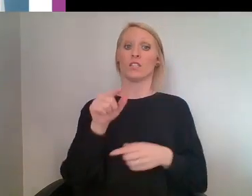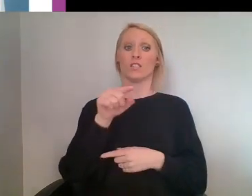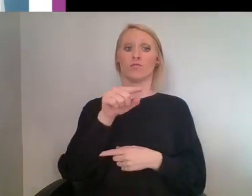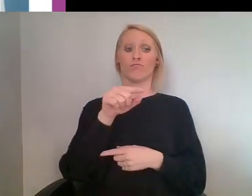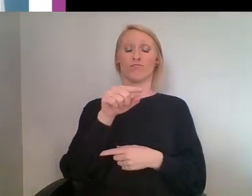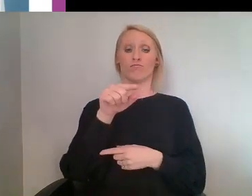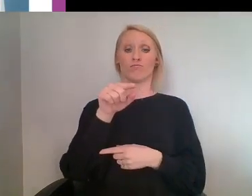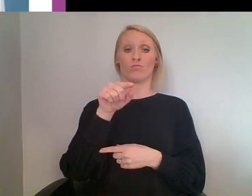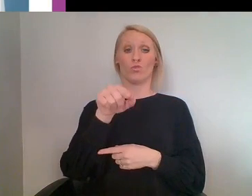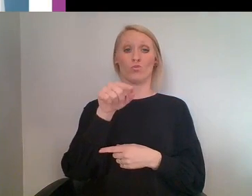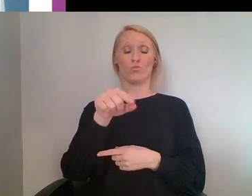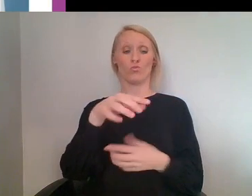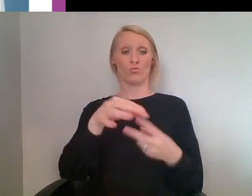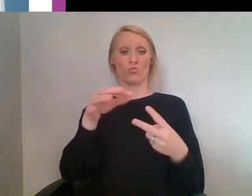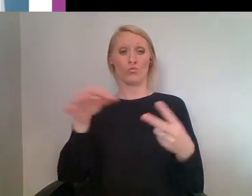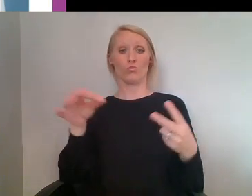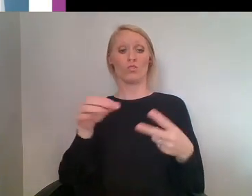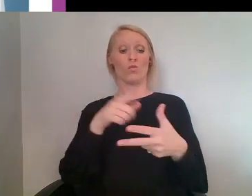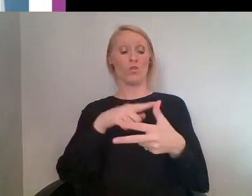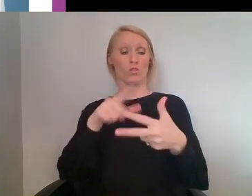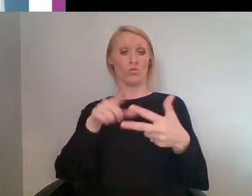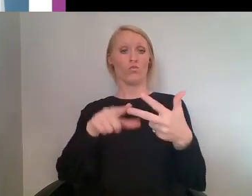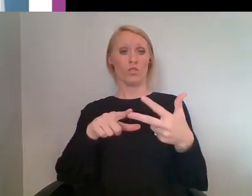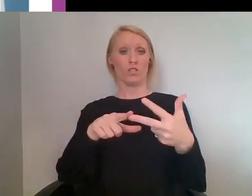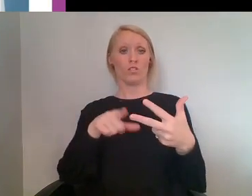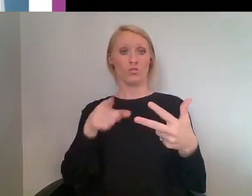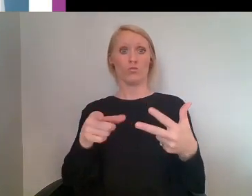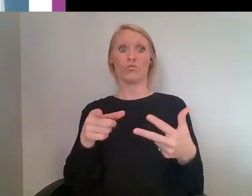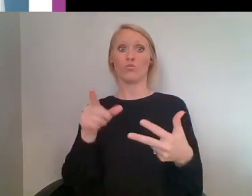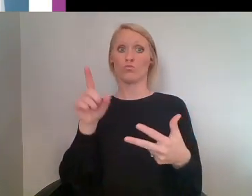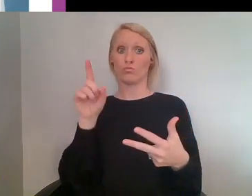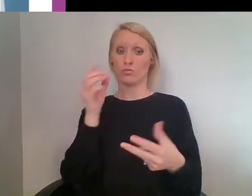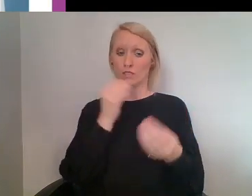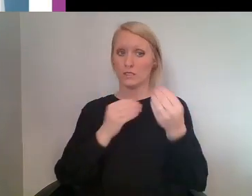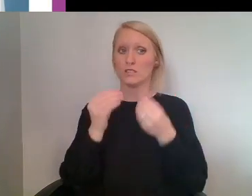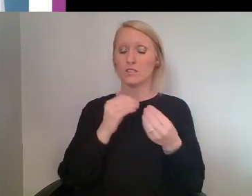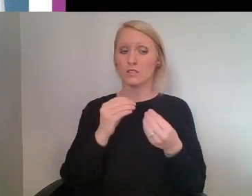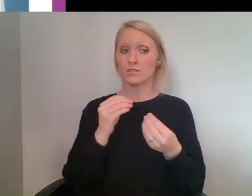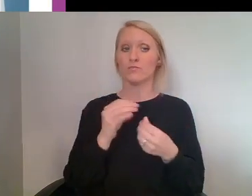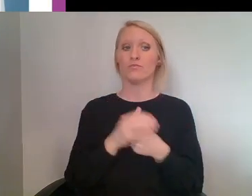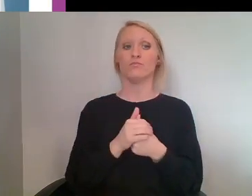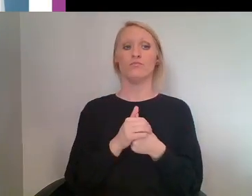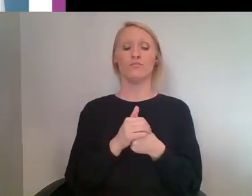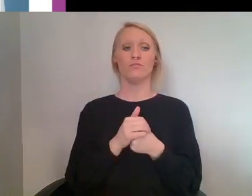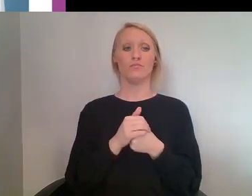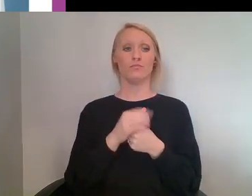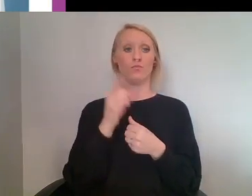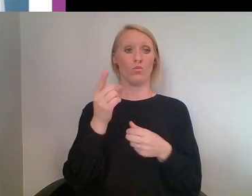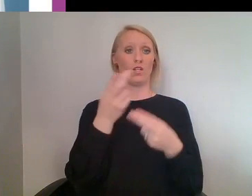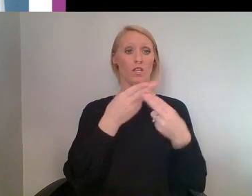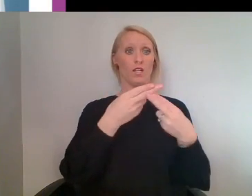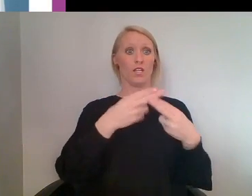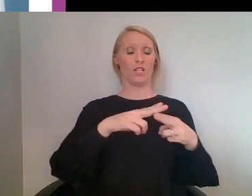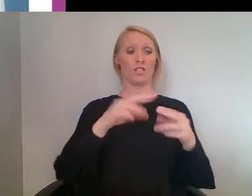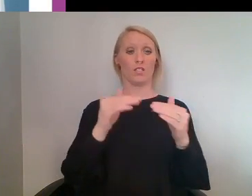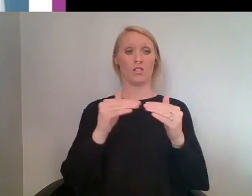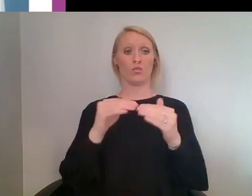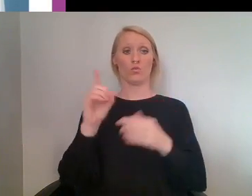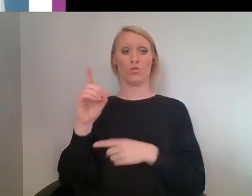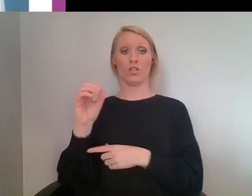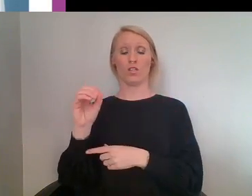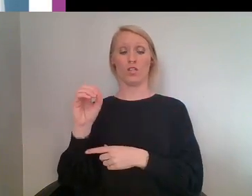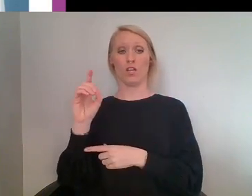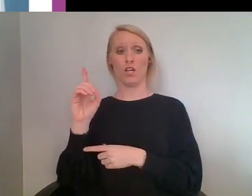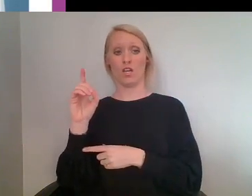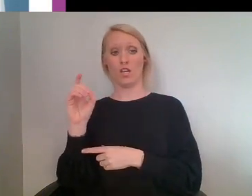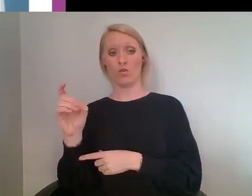these different serving sizes. So 1 egg equals 1 ounce. So if I'm allowed to have 5 ounces of protein a day, if I have 2 eggs in the